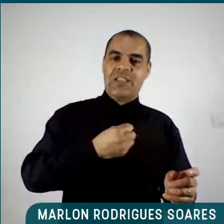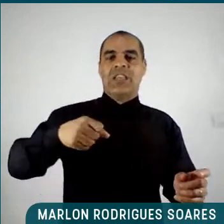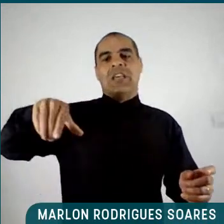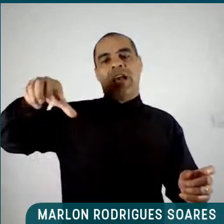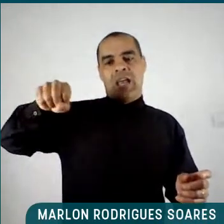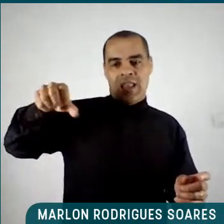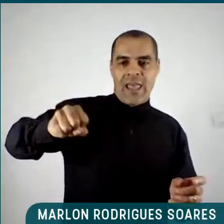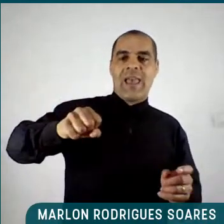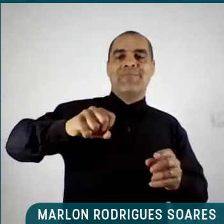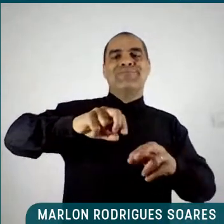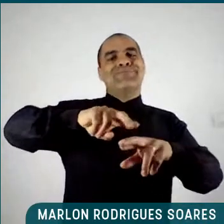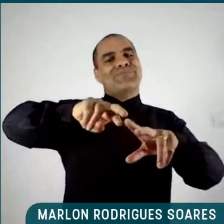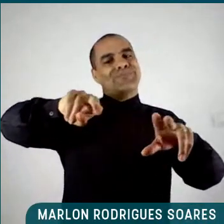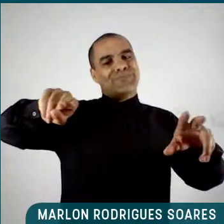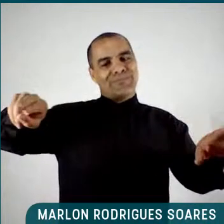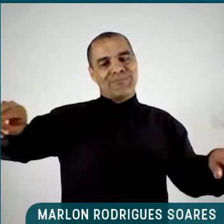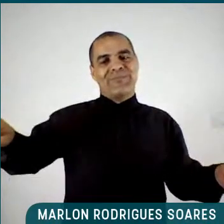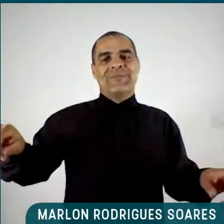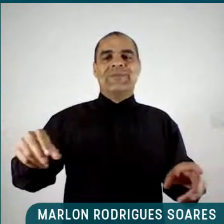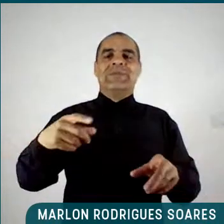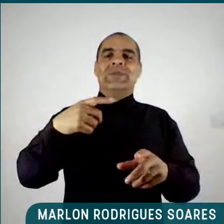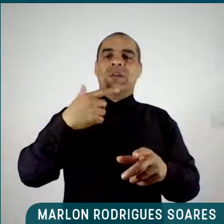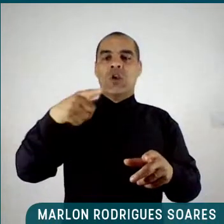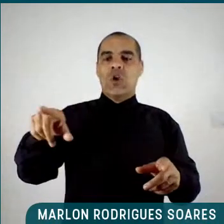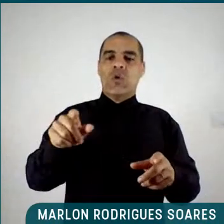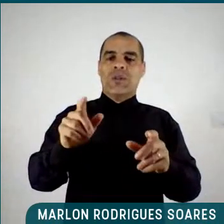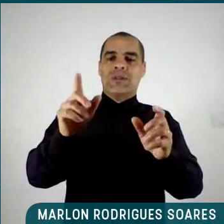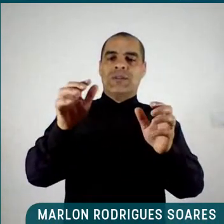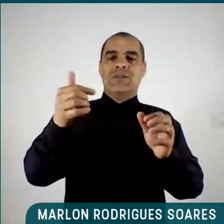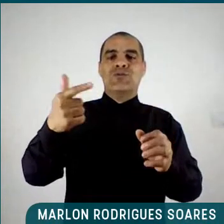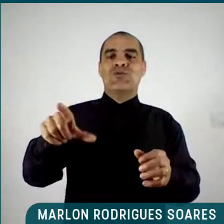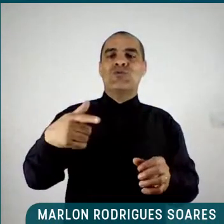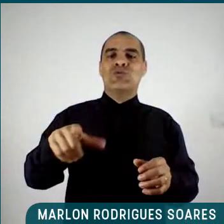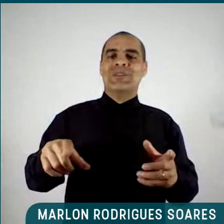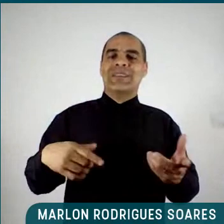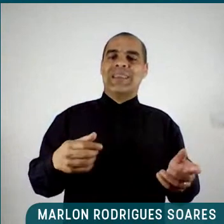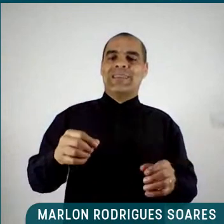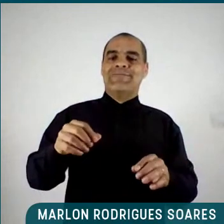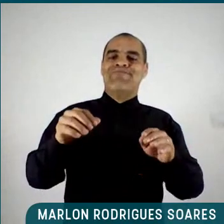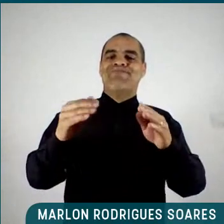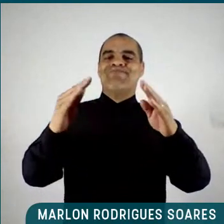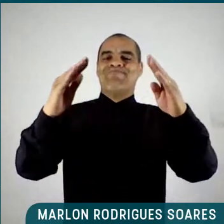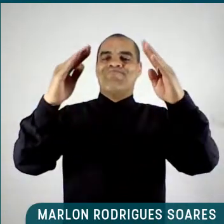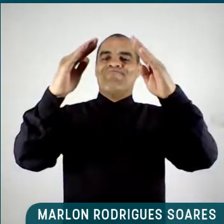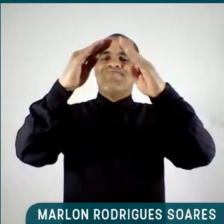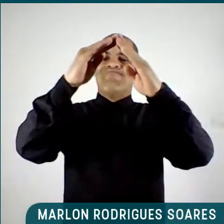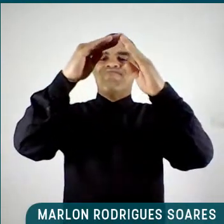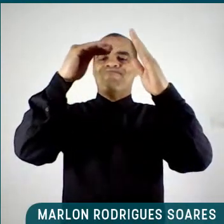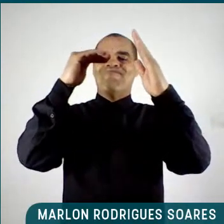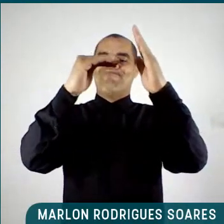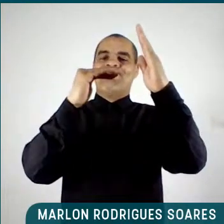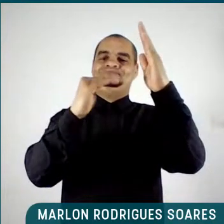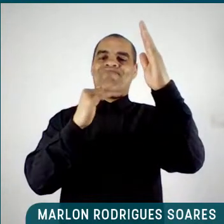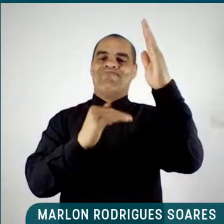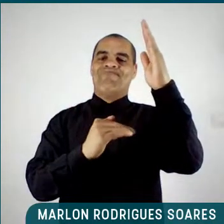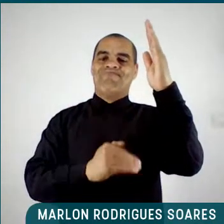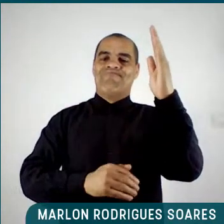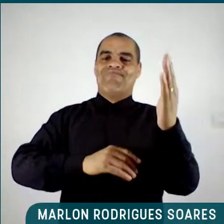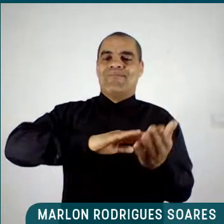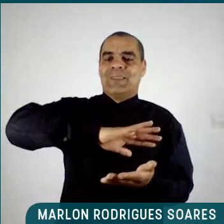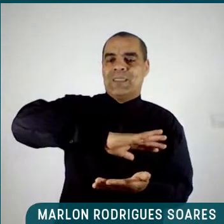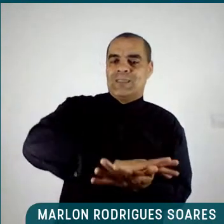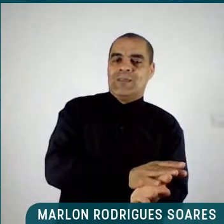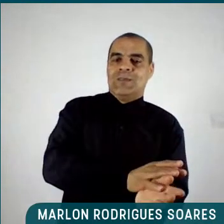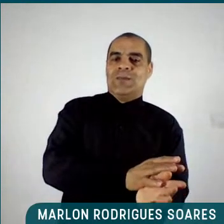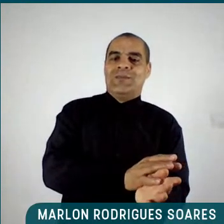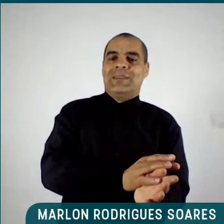É black, uma coisa que a gente tem transvestite, que finalizar and que não existe homosexual and situação lesbian. de opressão. So Então, we assim, have to tudo